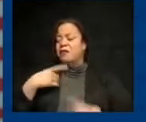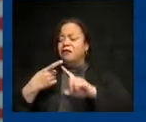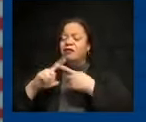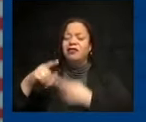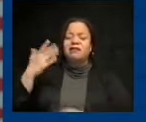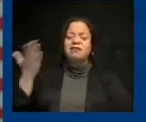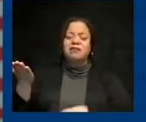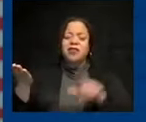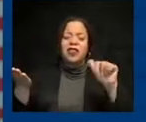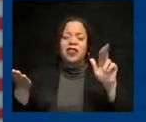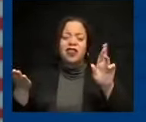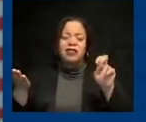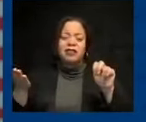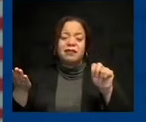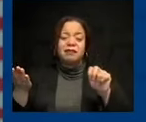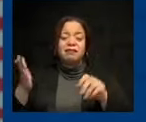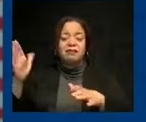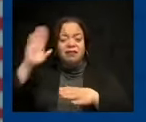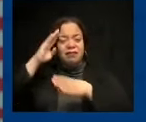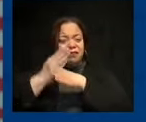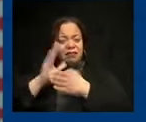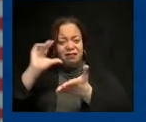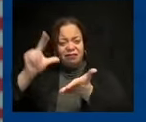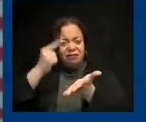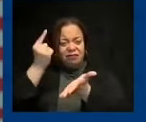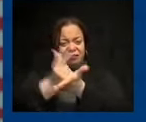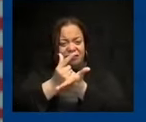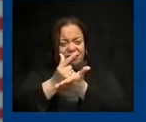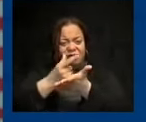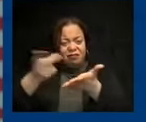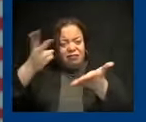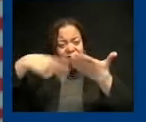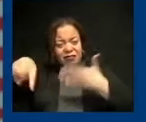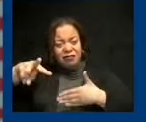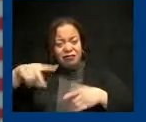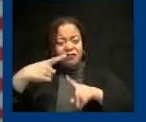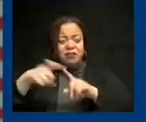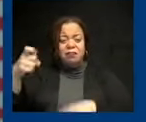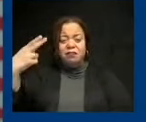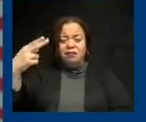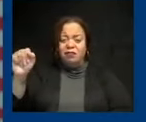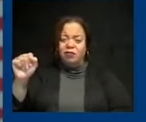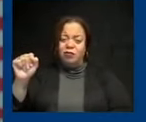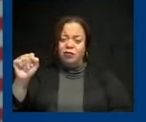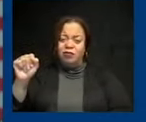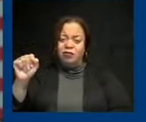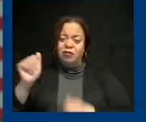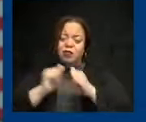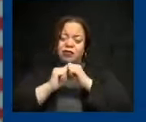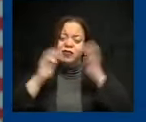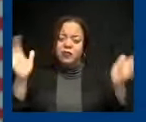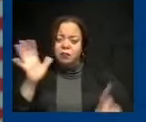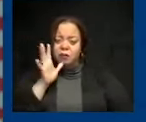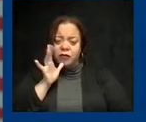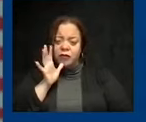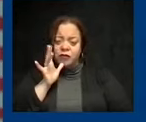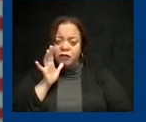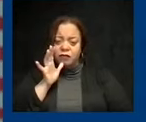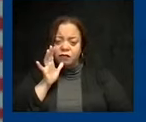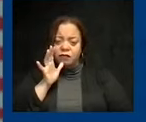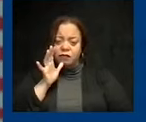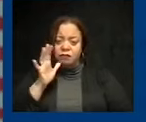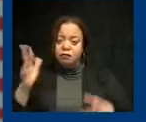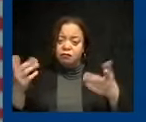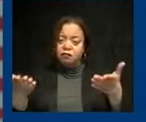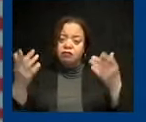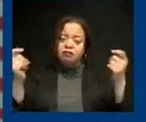of weeks and won't have his mom by his side to celebrate with him. While it's too late for Lauren, the